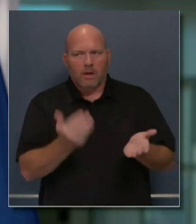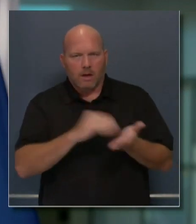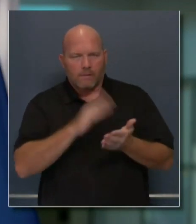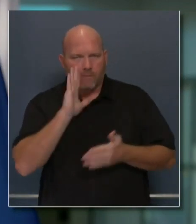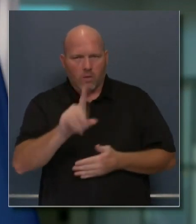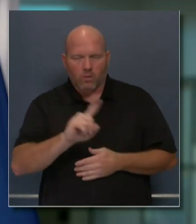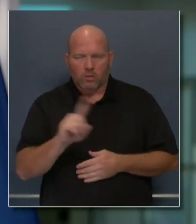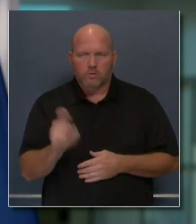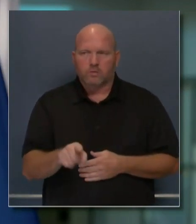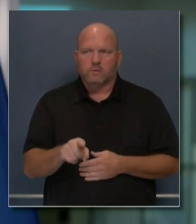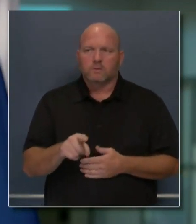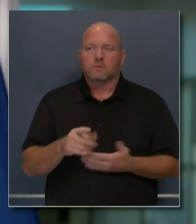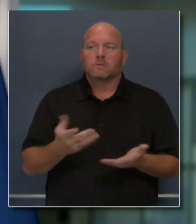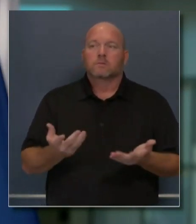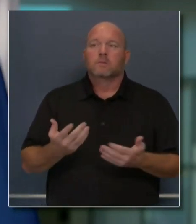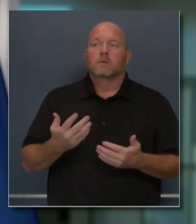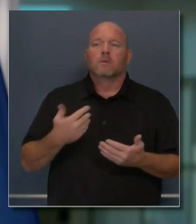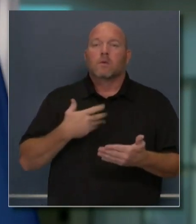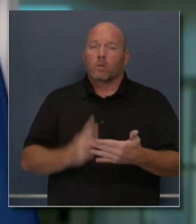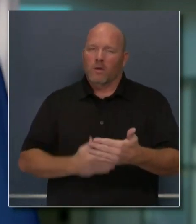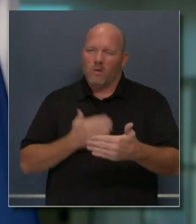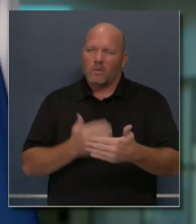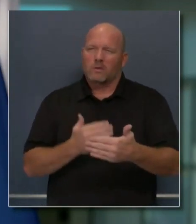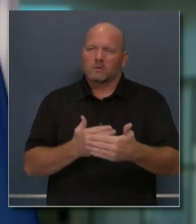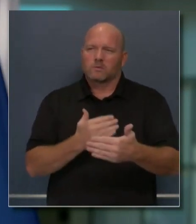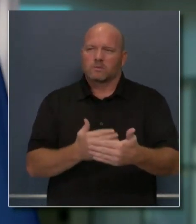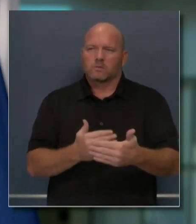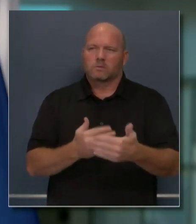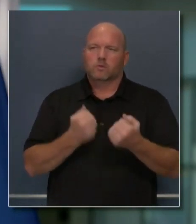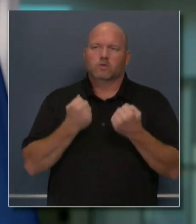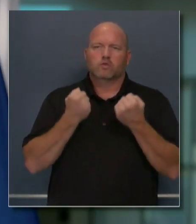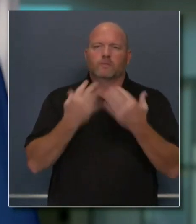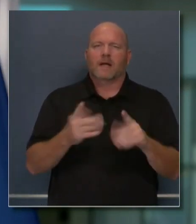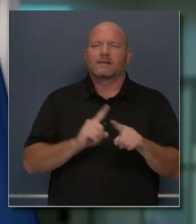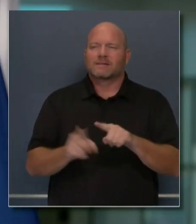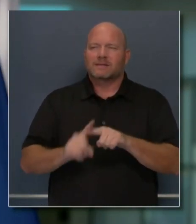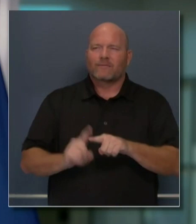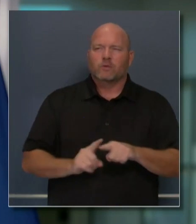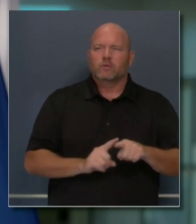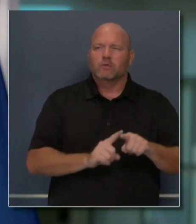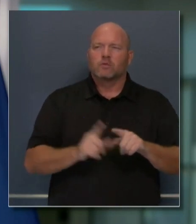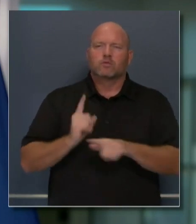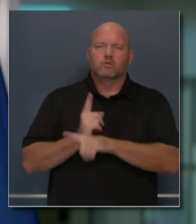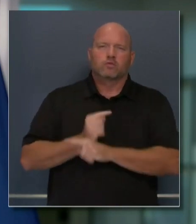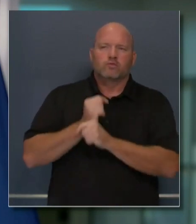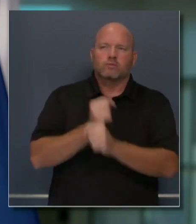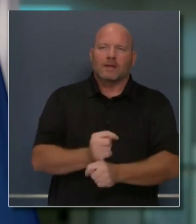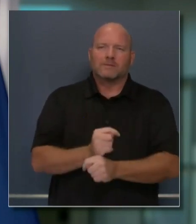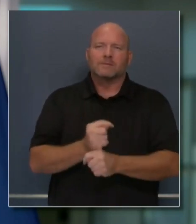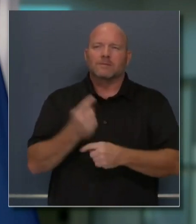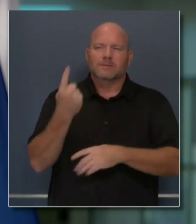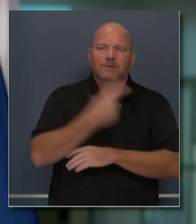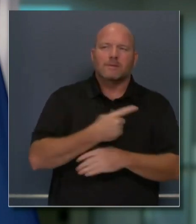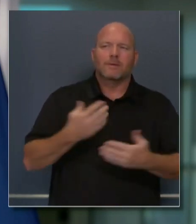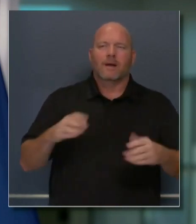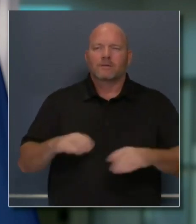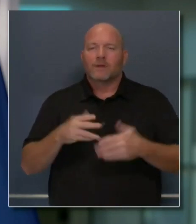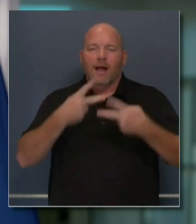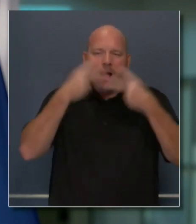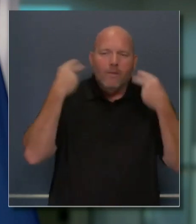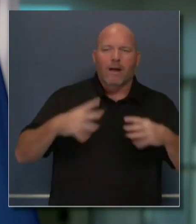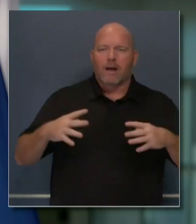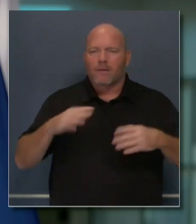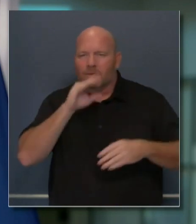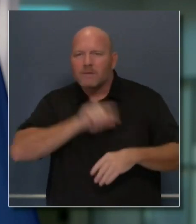we approach so many traditional days and activities, and we expect people